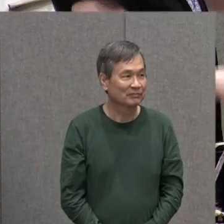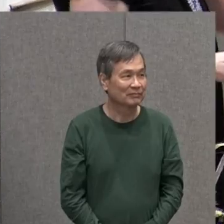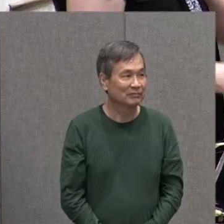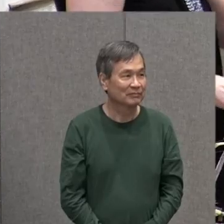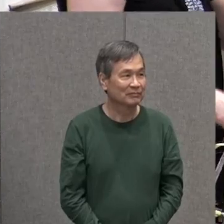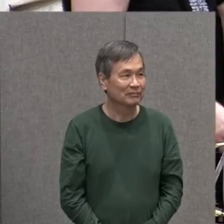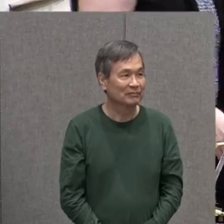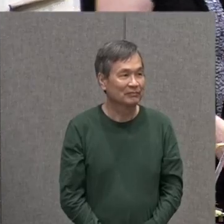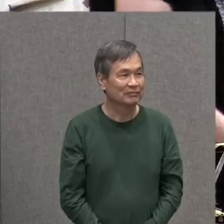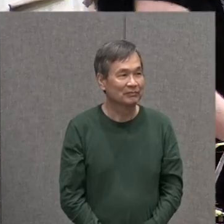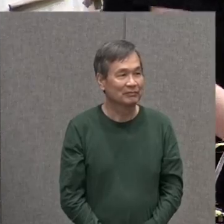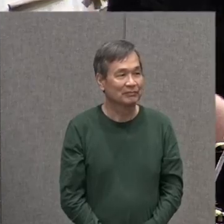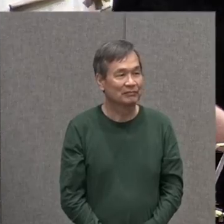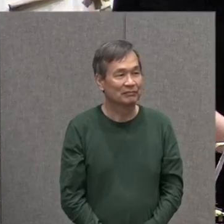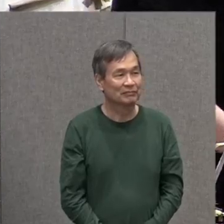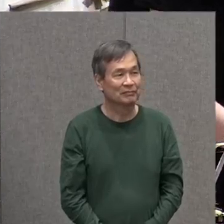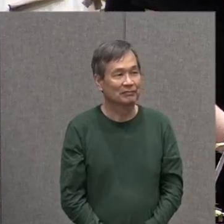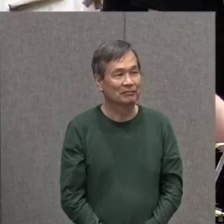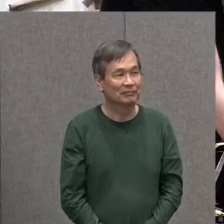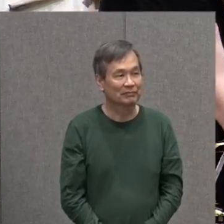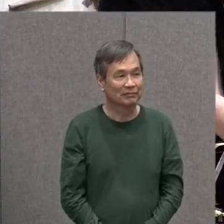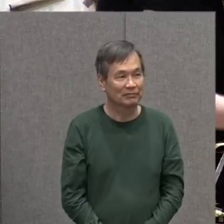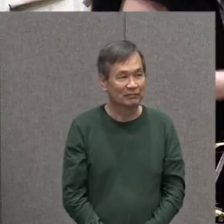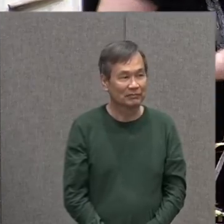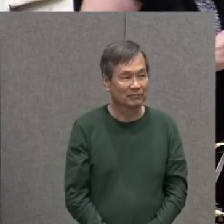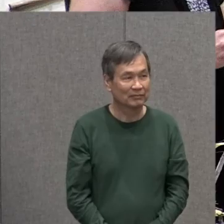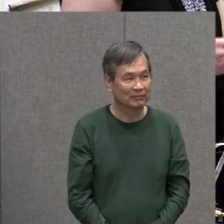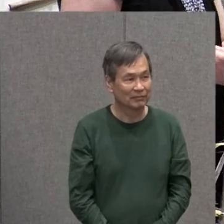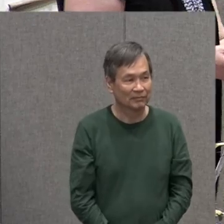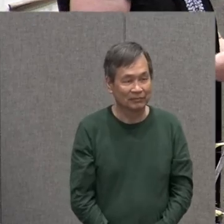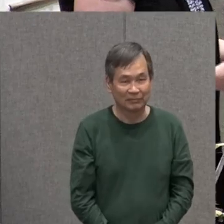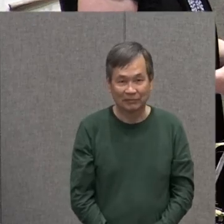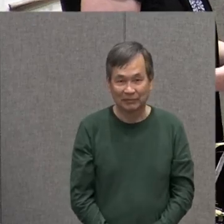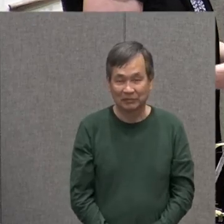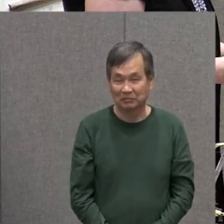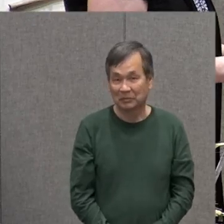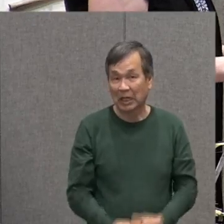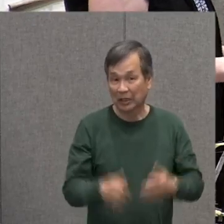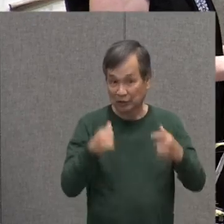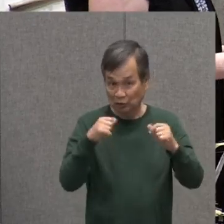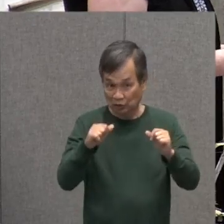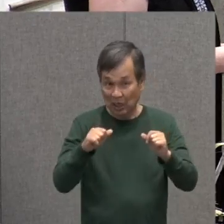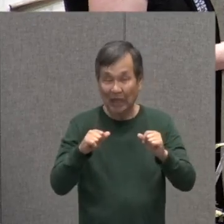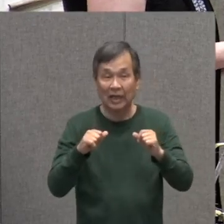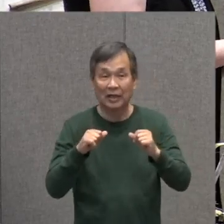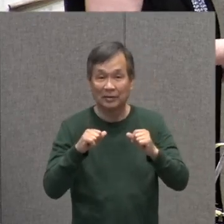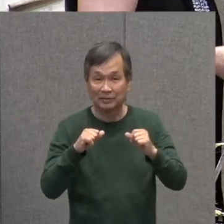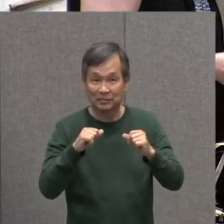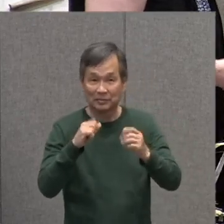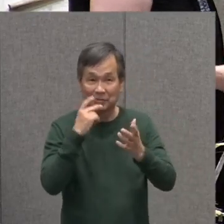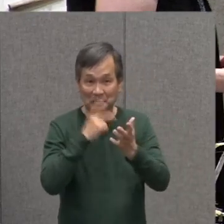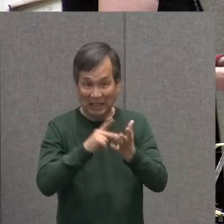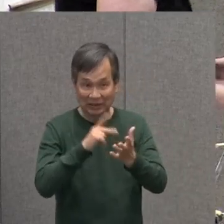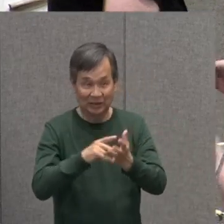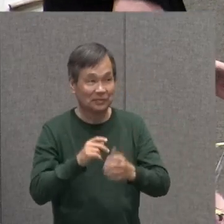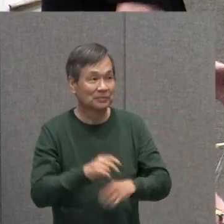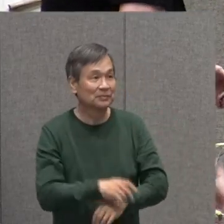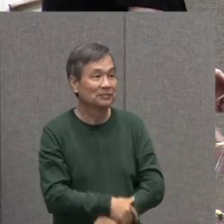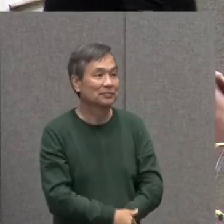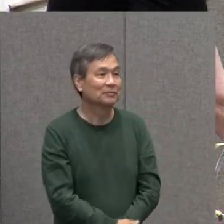I want to curl some of mine. That pencil. And see how it works on this thicker paper.